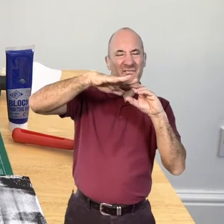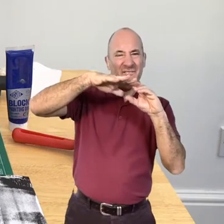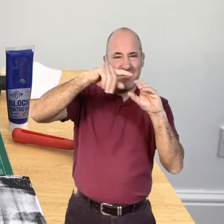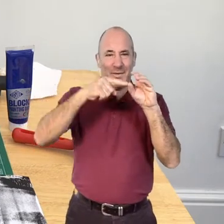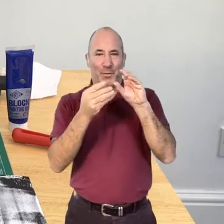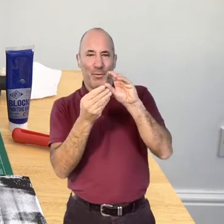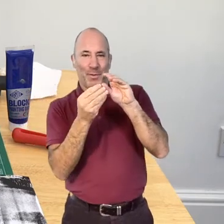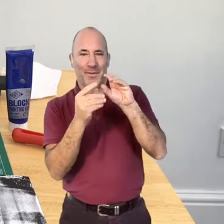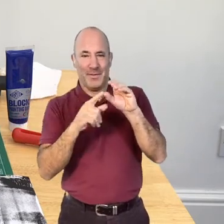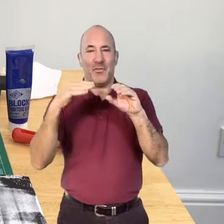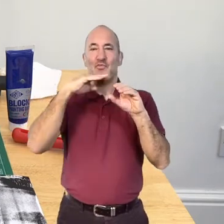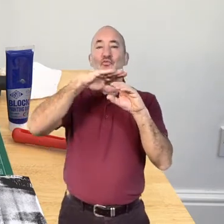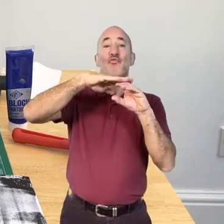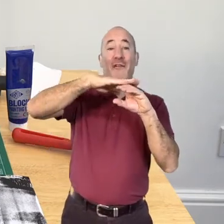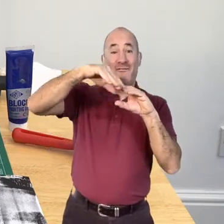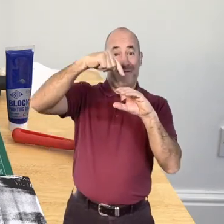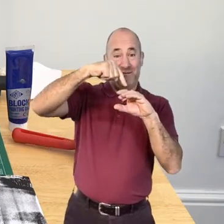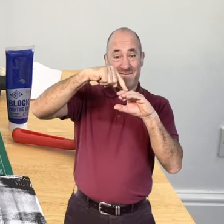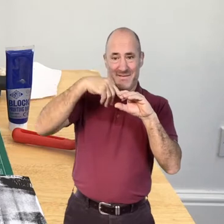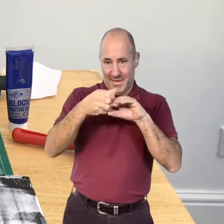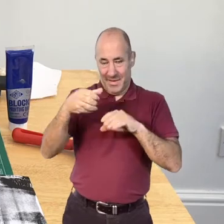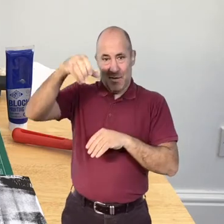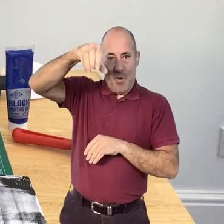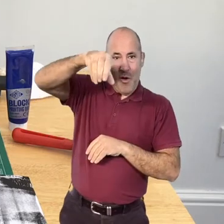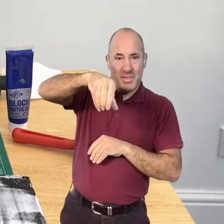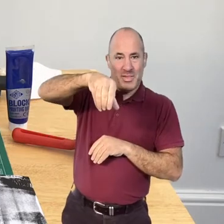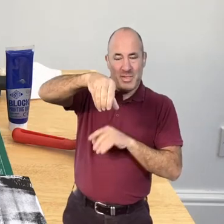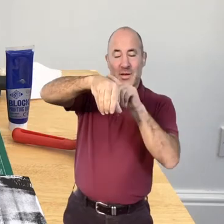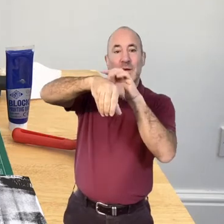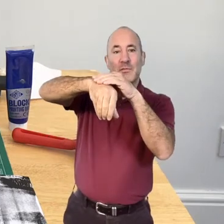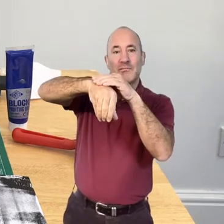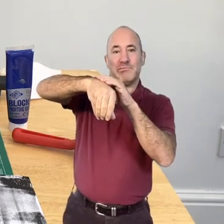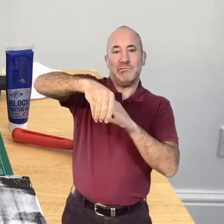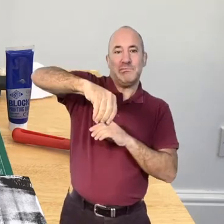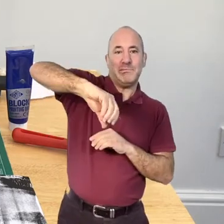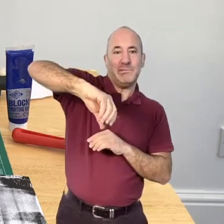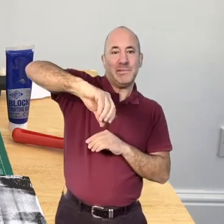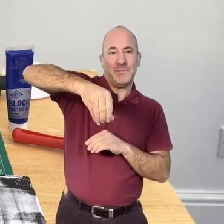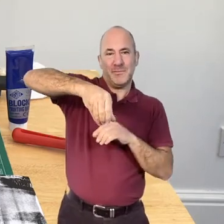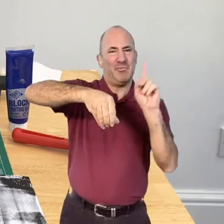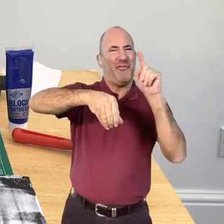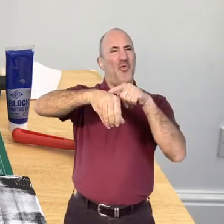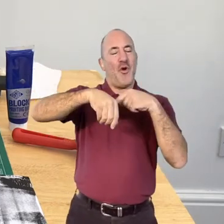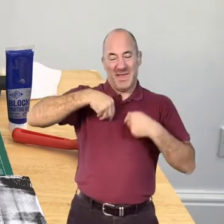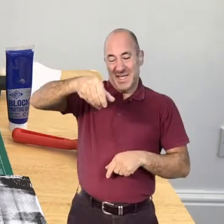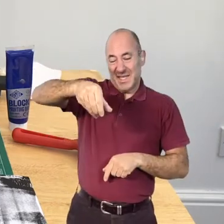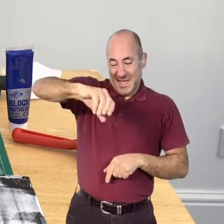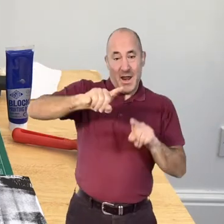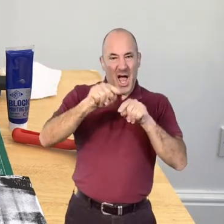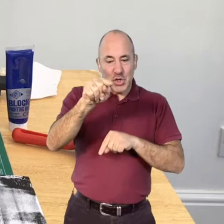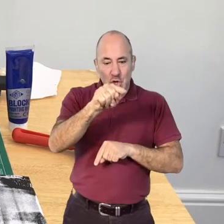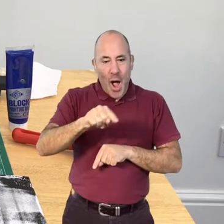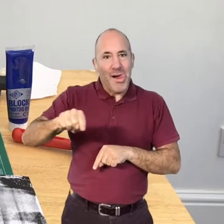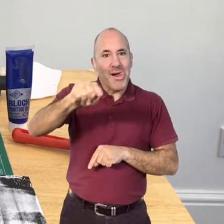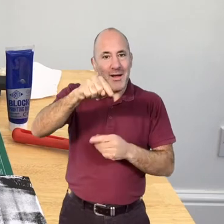side, I'm placing them on the ink and I'm turning my wrist. And what this does is it makes a